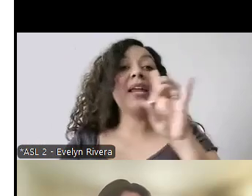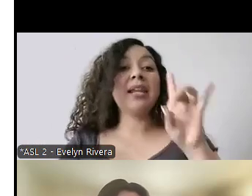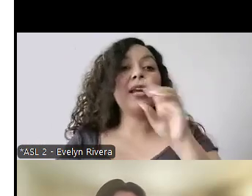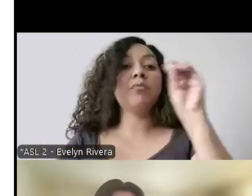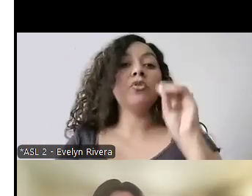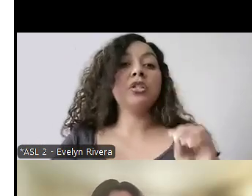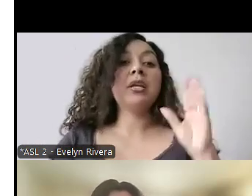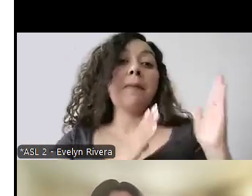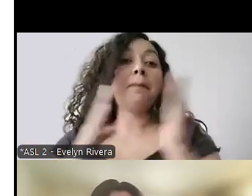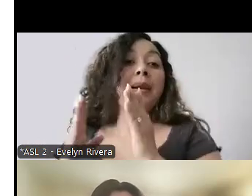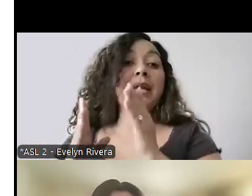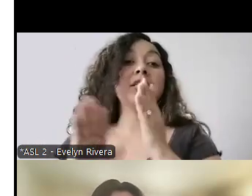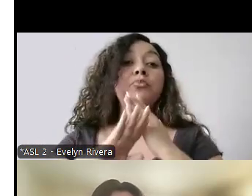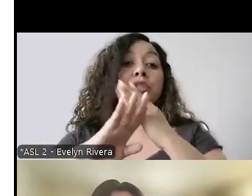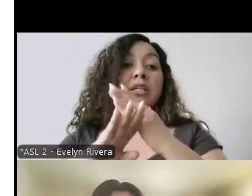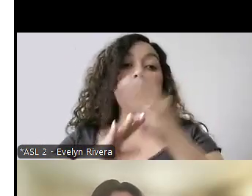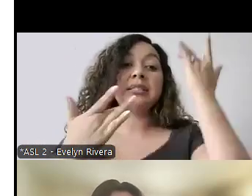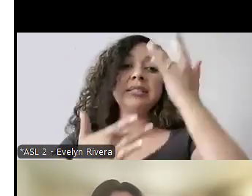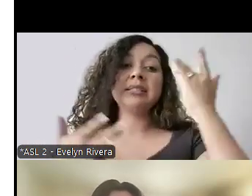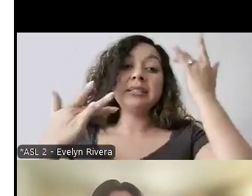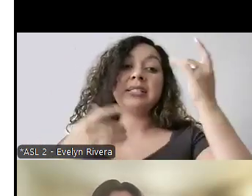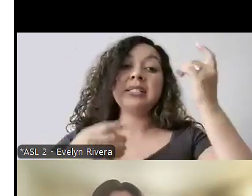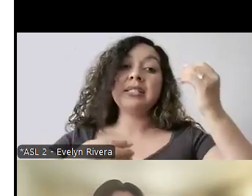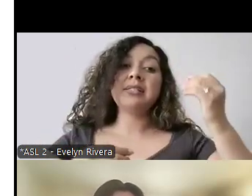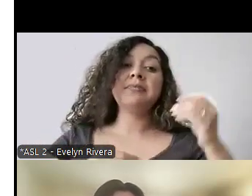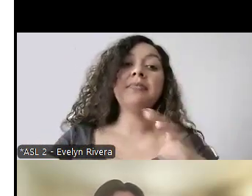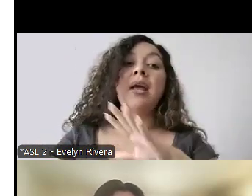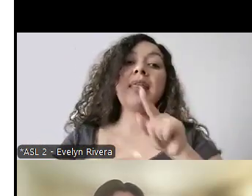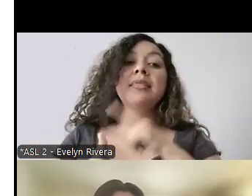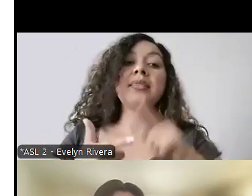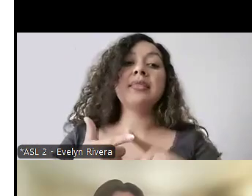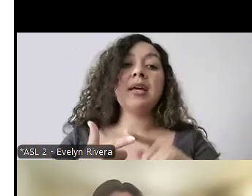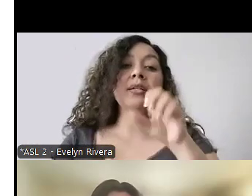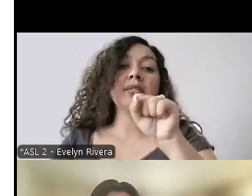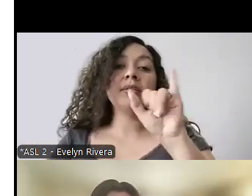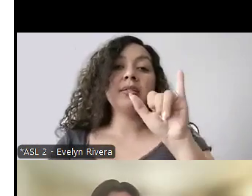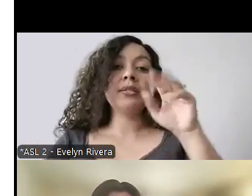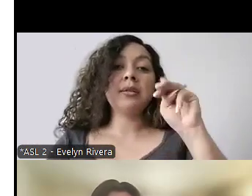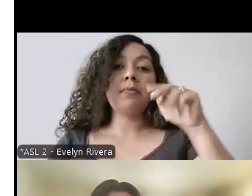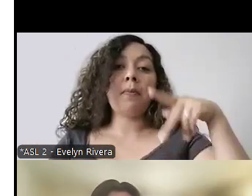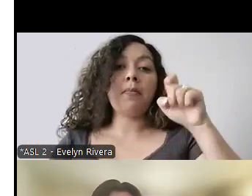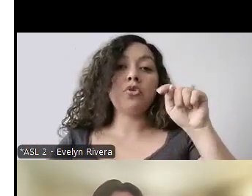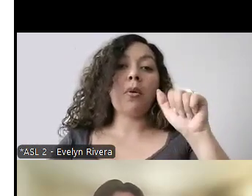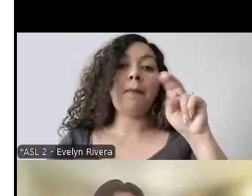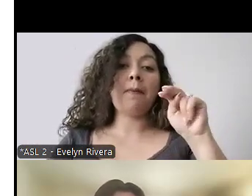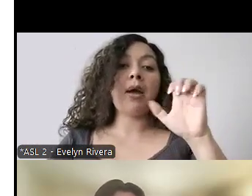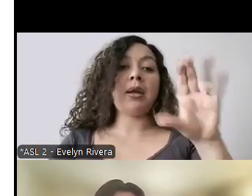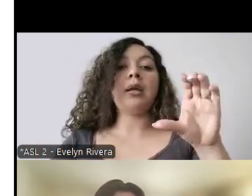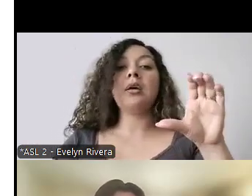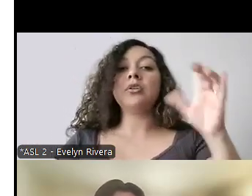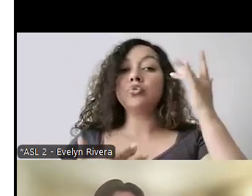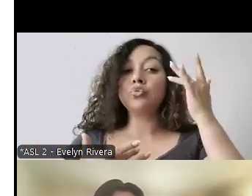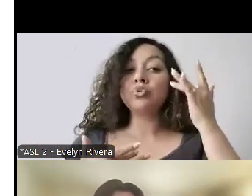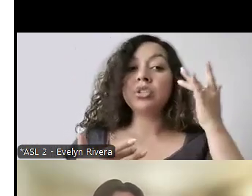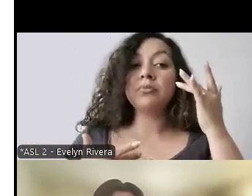were analyzed. And then the disease or the symptomatic treatments had a very significant range. There were some that